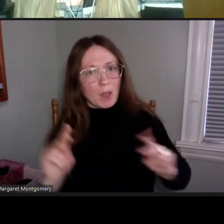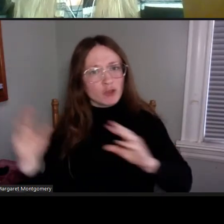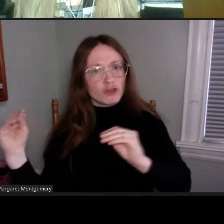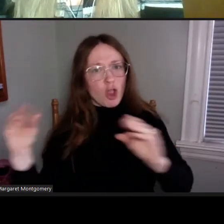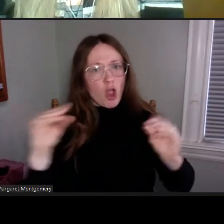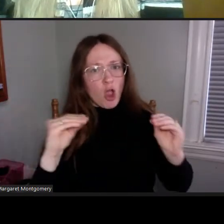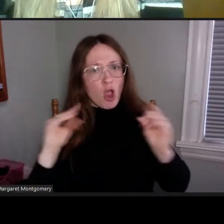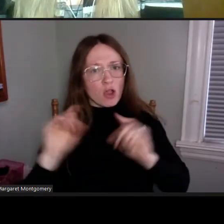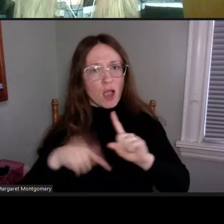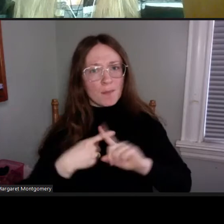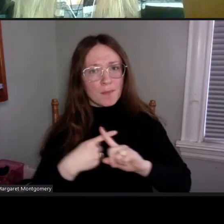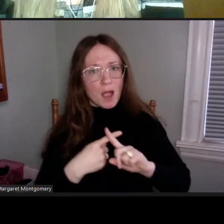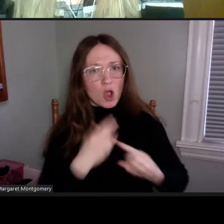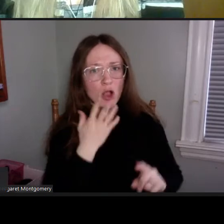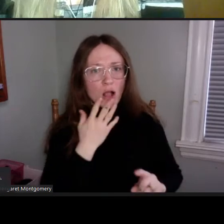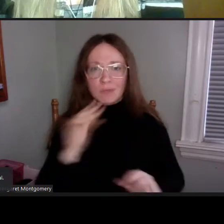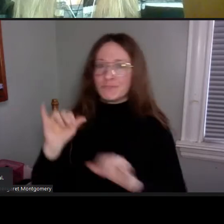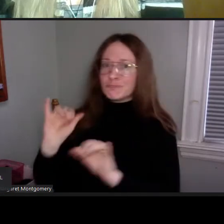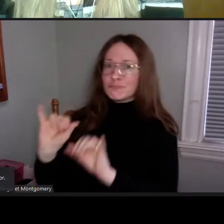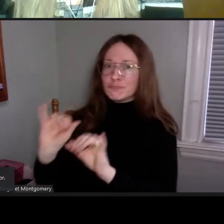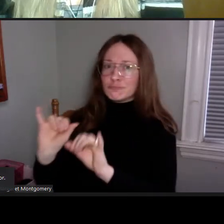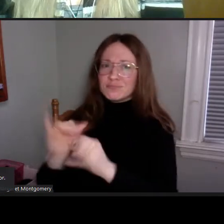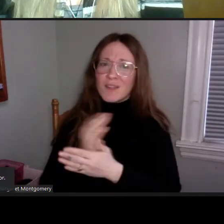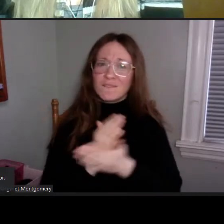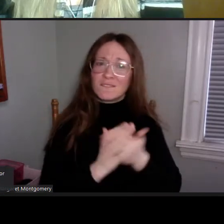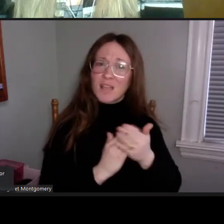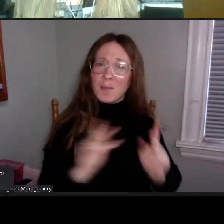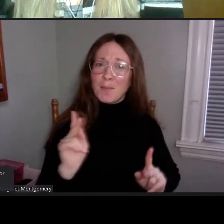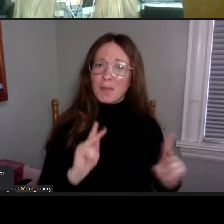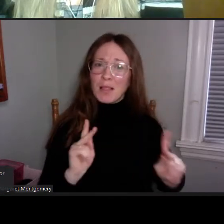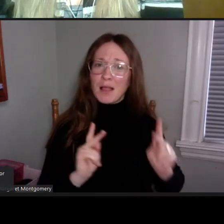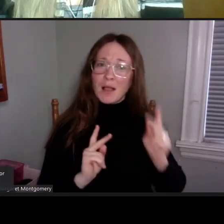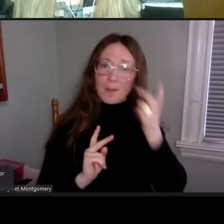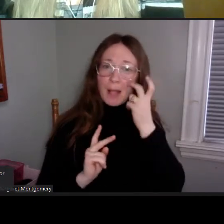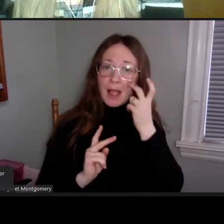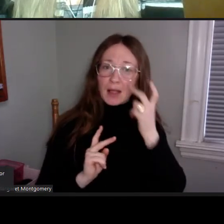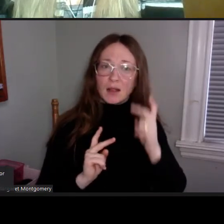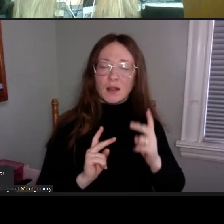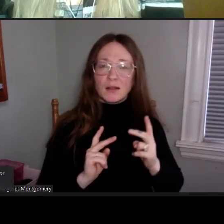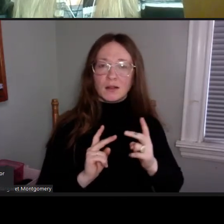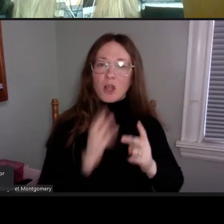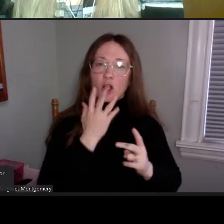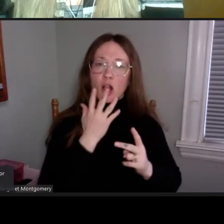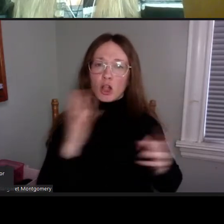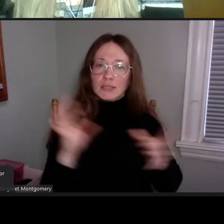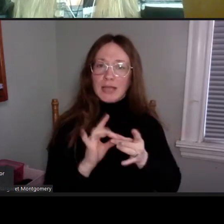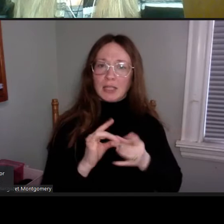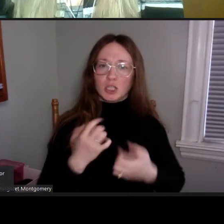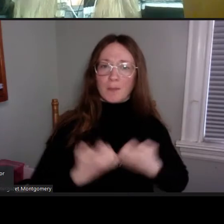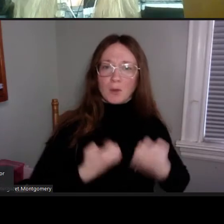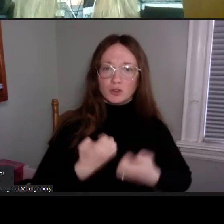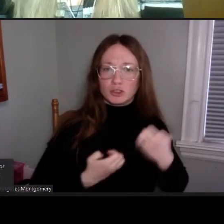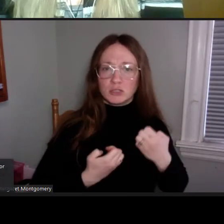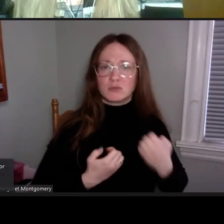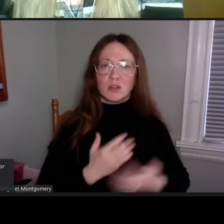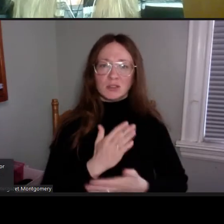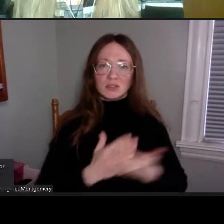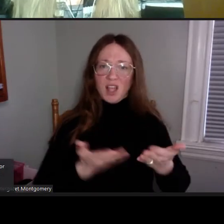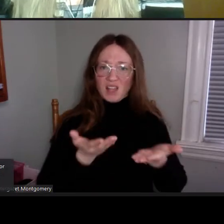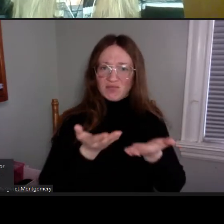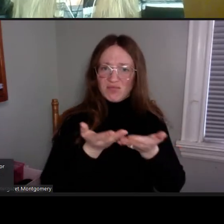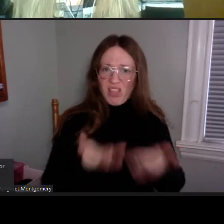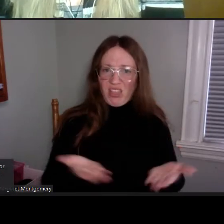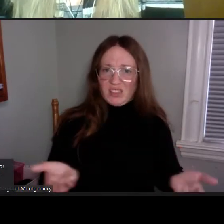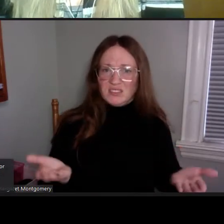it's attached to an emotion or object. To others, there's just what people say the color is and what